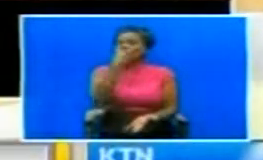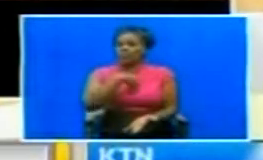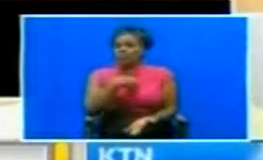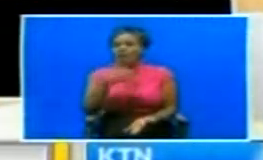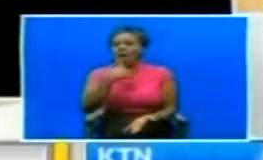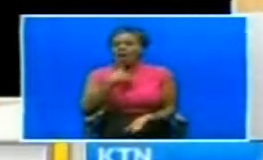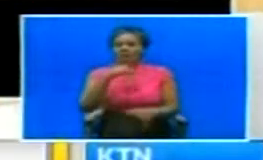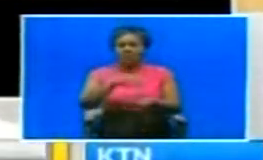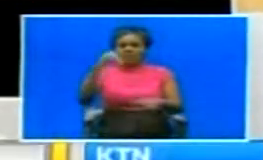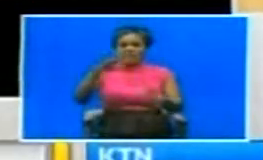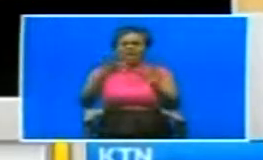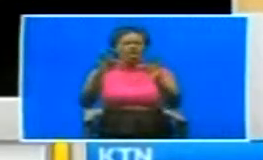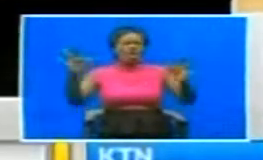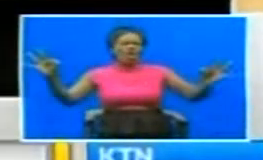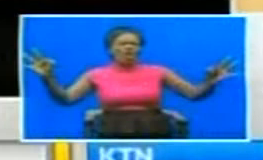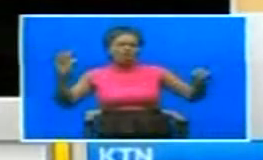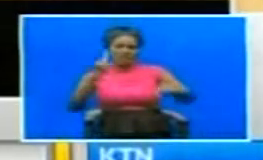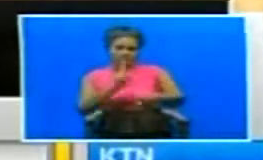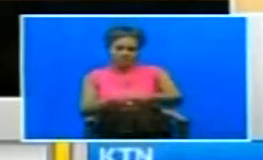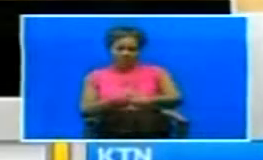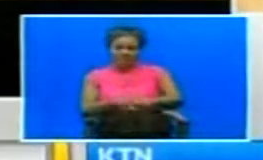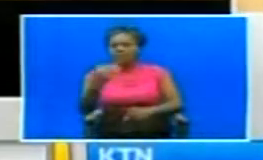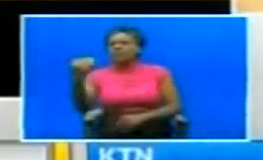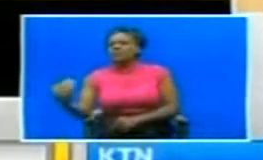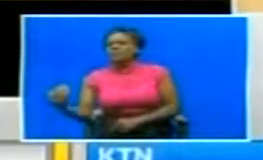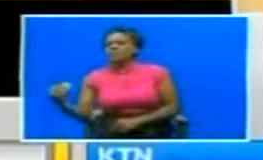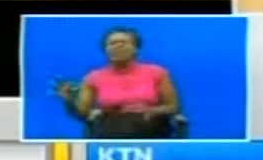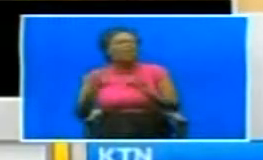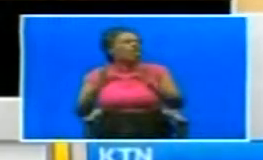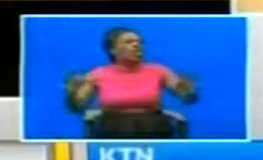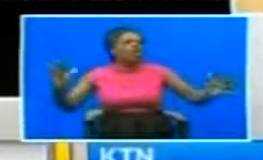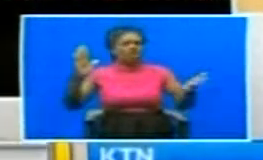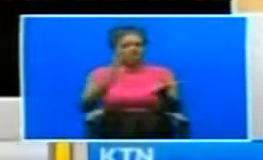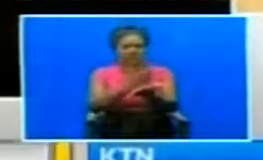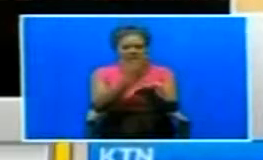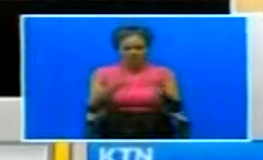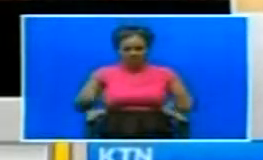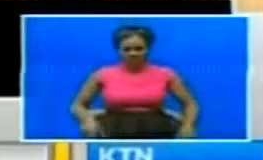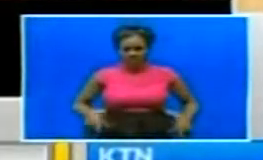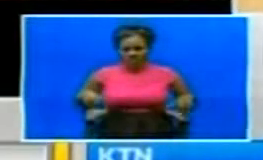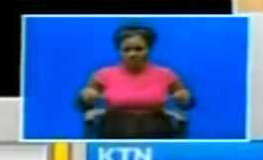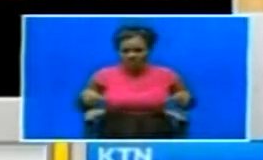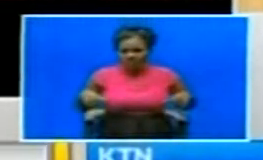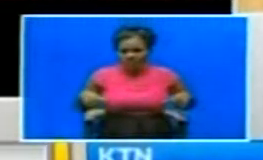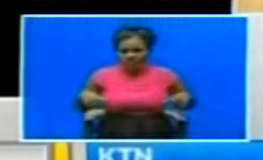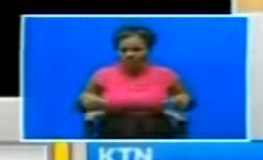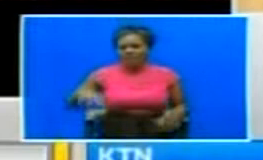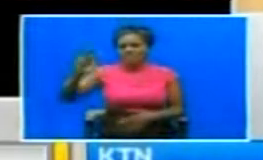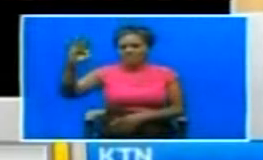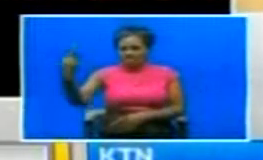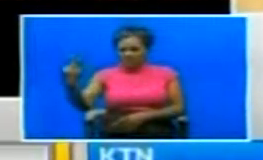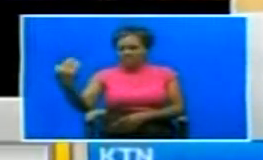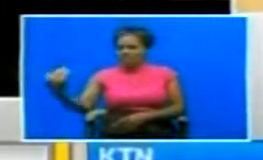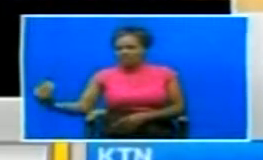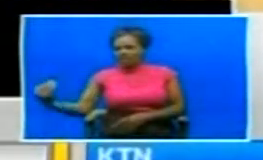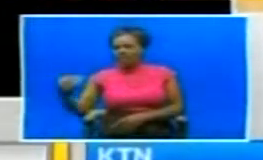have an effect for a long period of time. In other words, children have a long shelf life. Sadly, children have